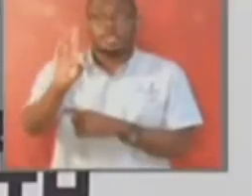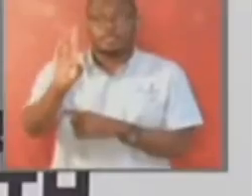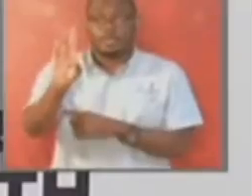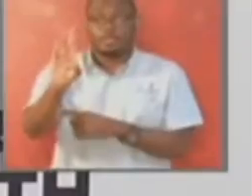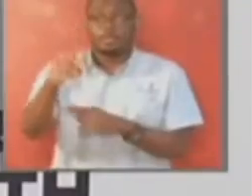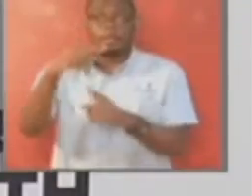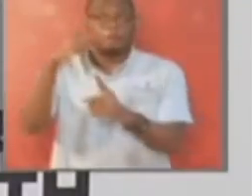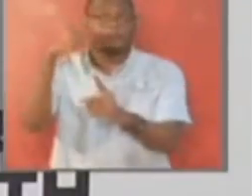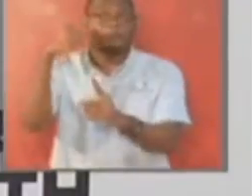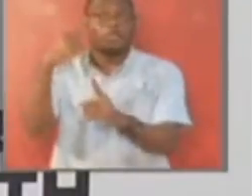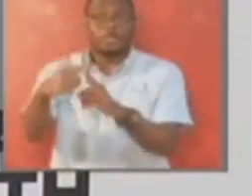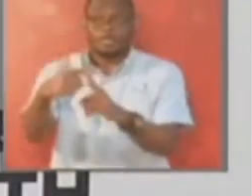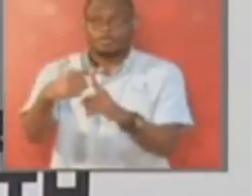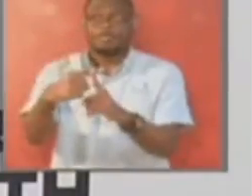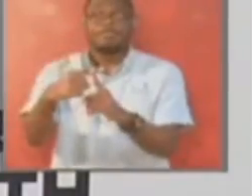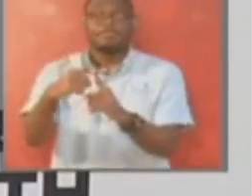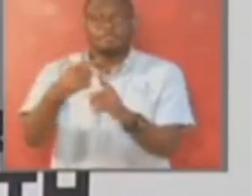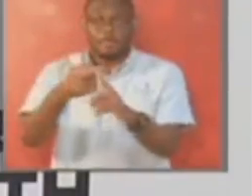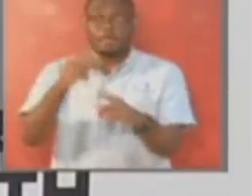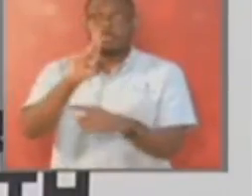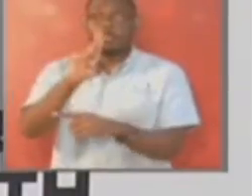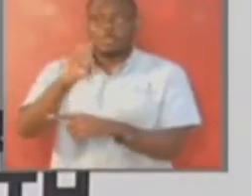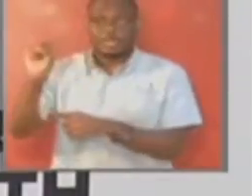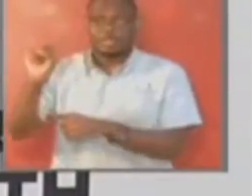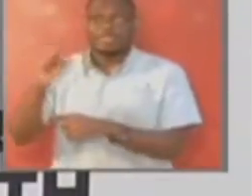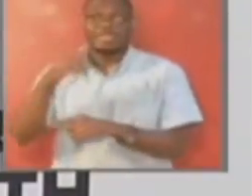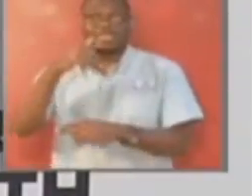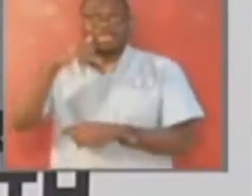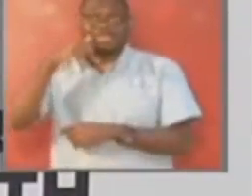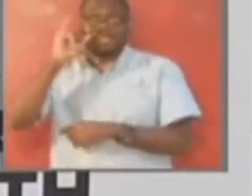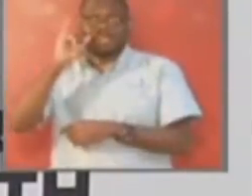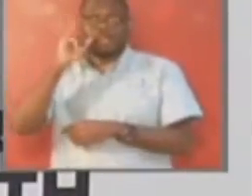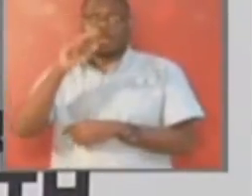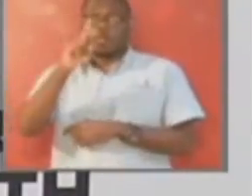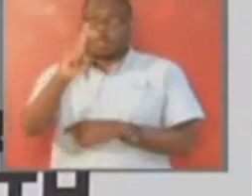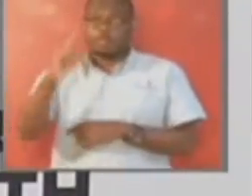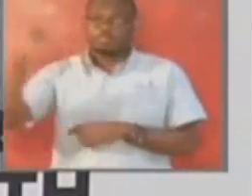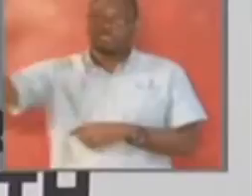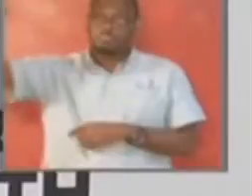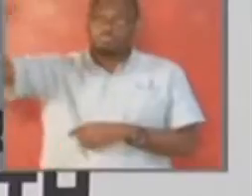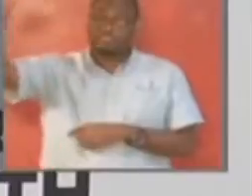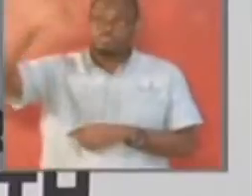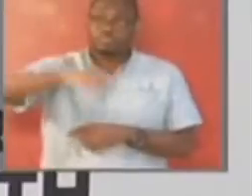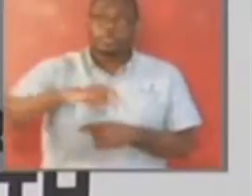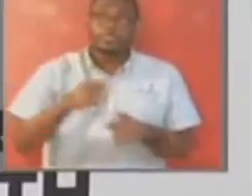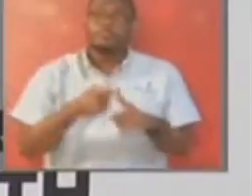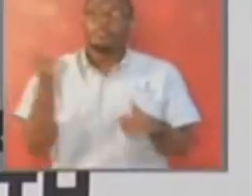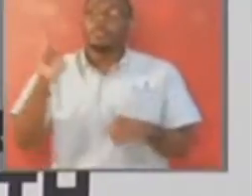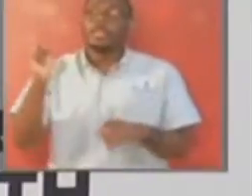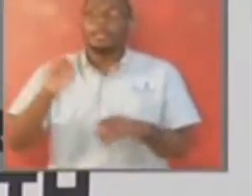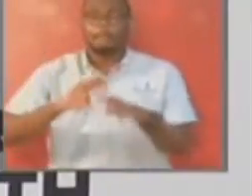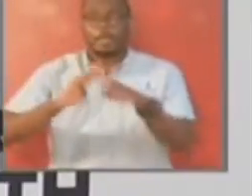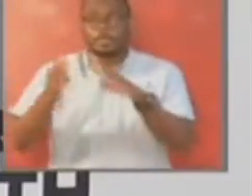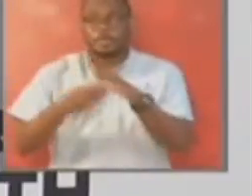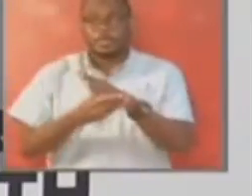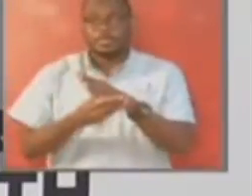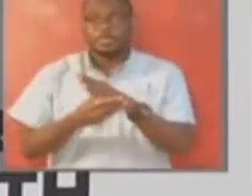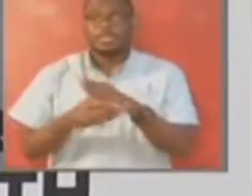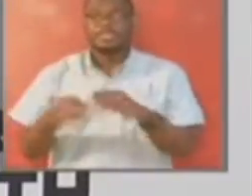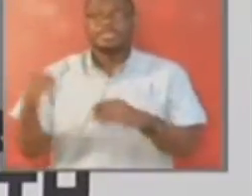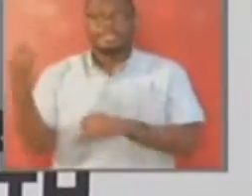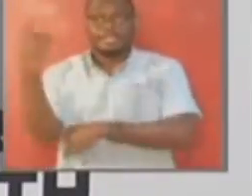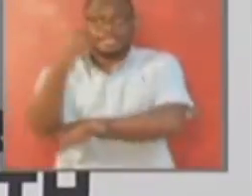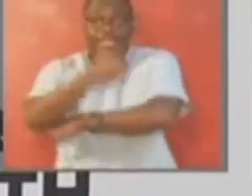seen, even in as recent as yesterday, someone coming in from Barbados and having a day 7 swab after getting a day